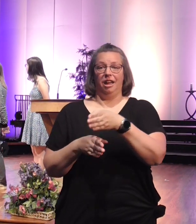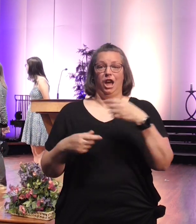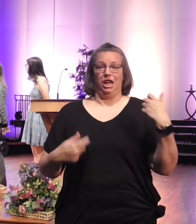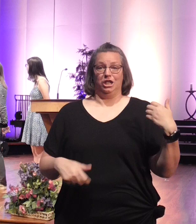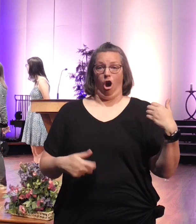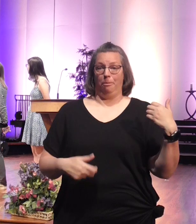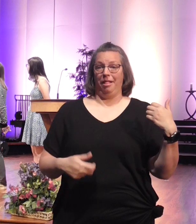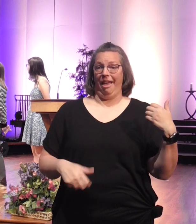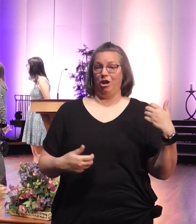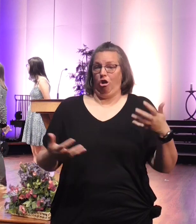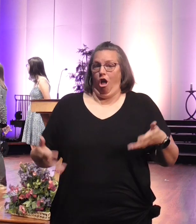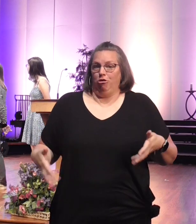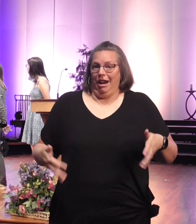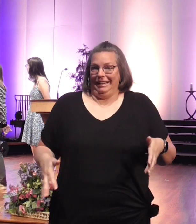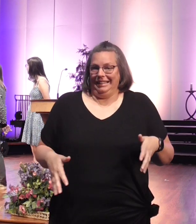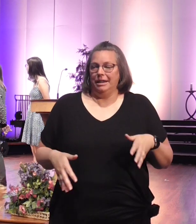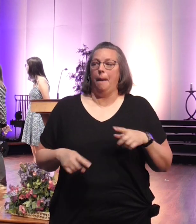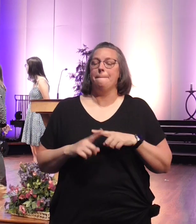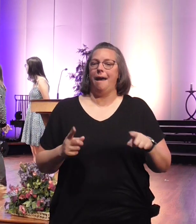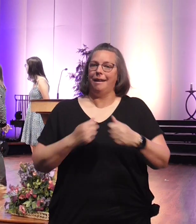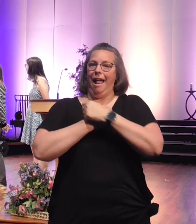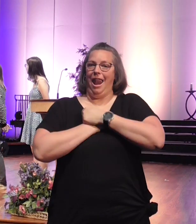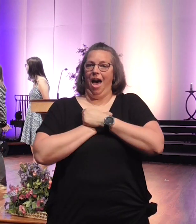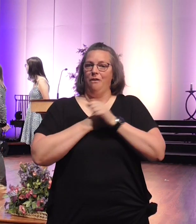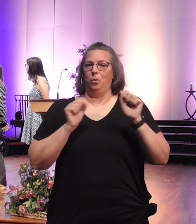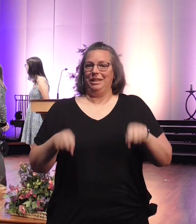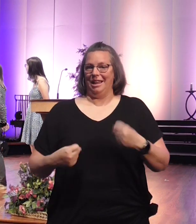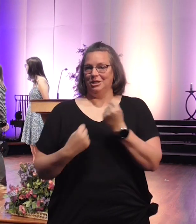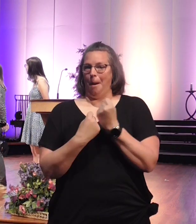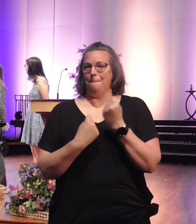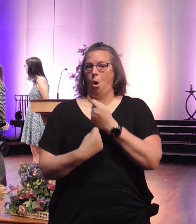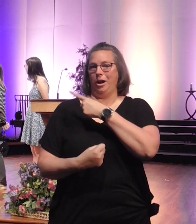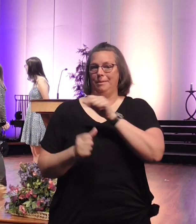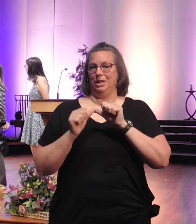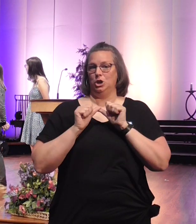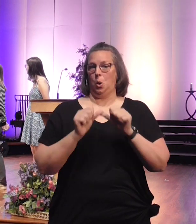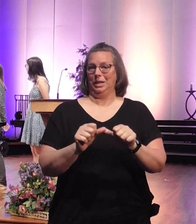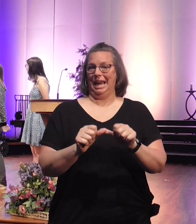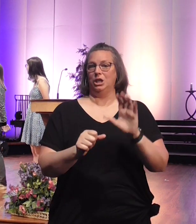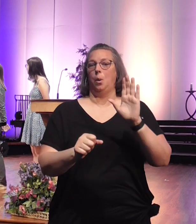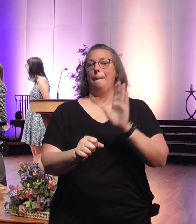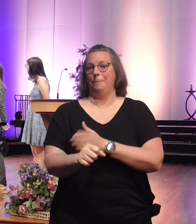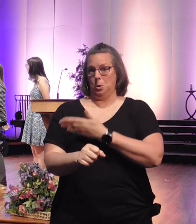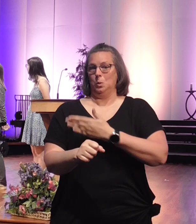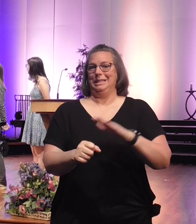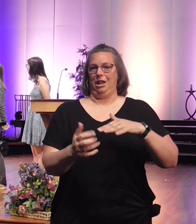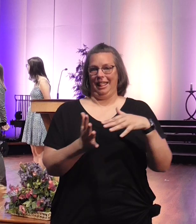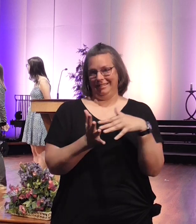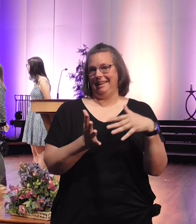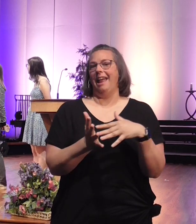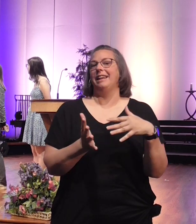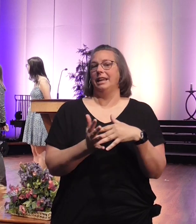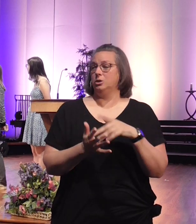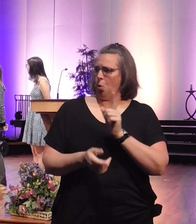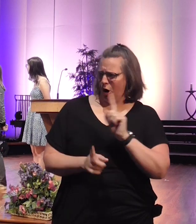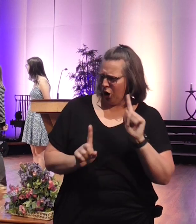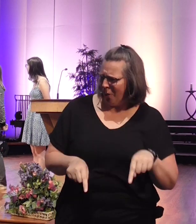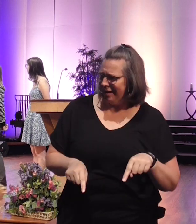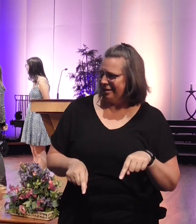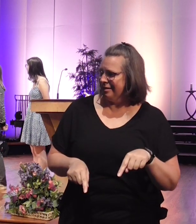guitar player already. But I love it that we're going to be able to support him to continue his musical studies. Where are you going to be